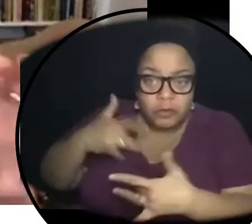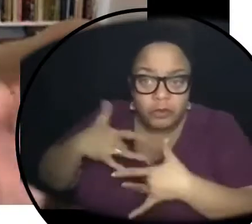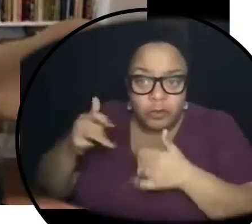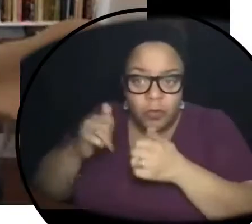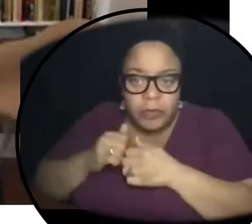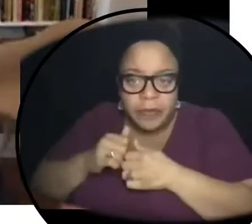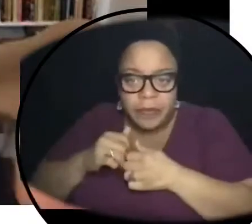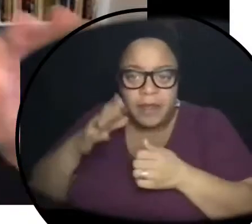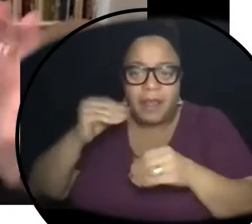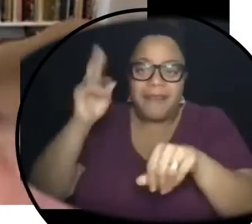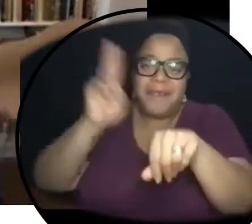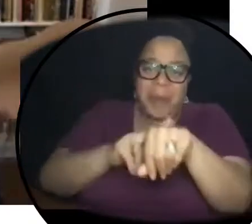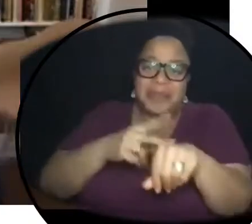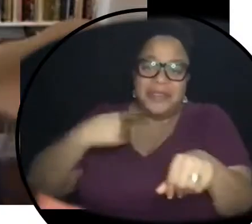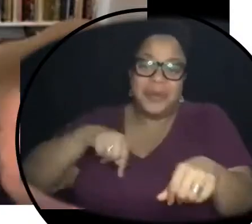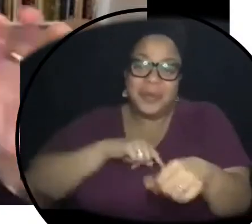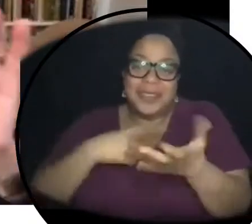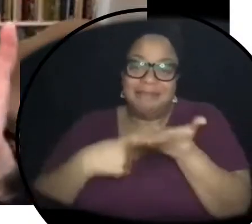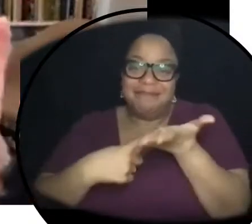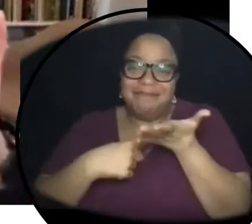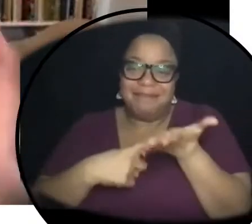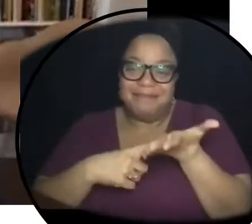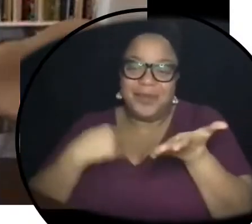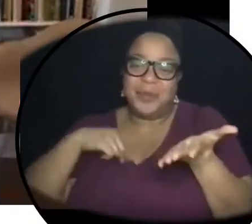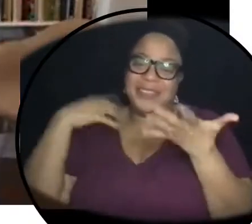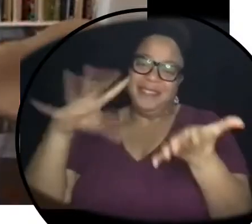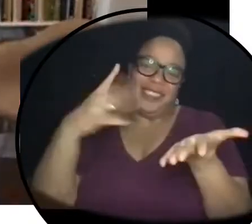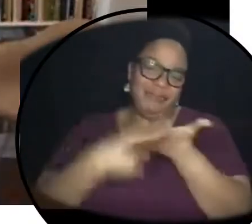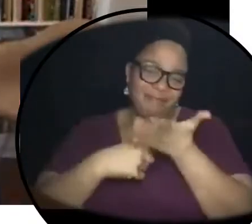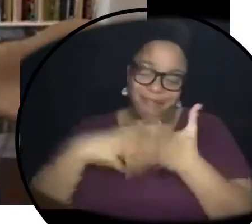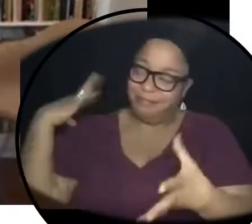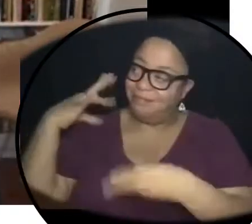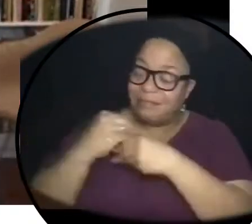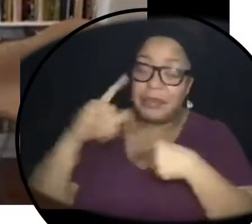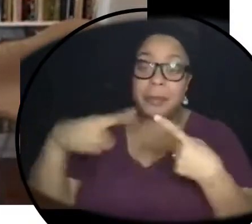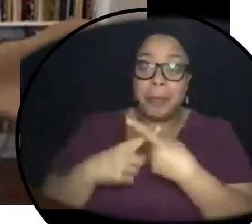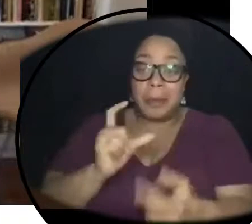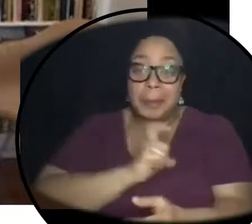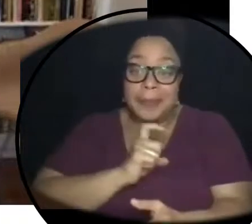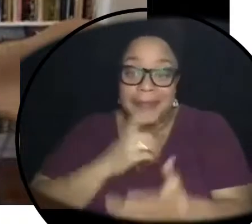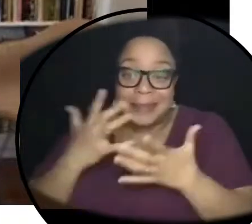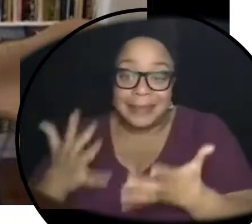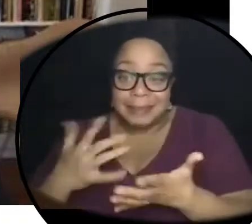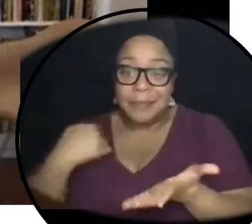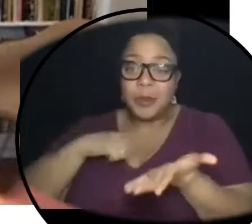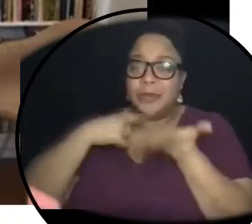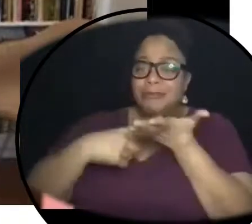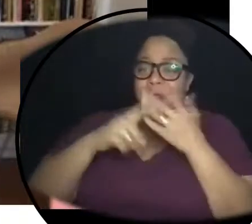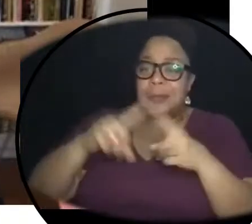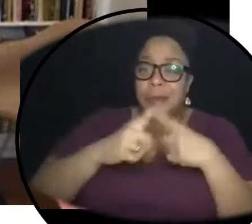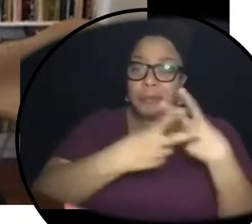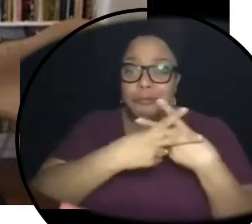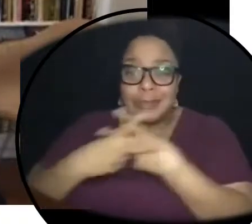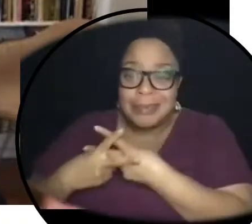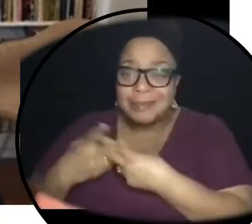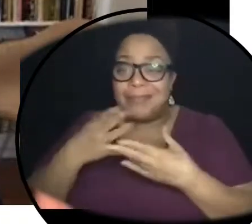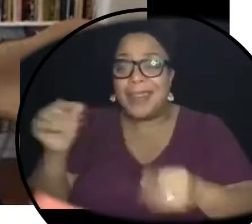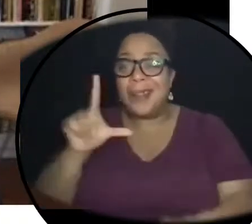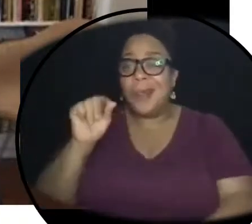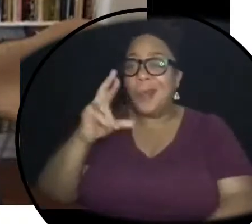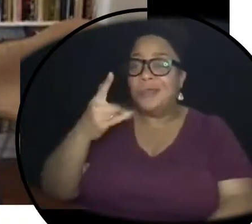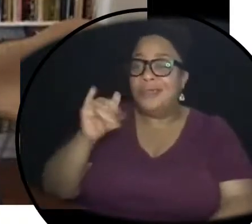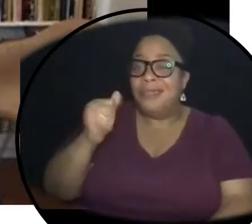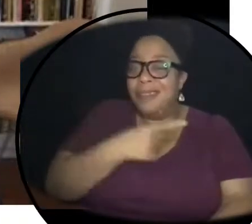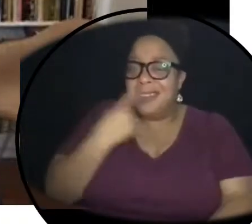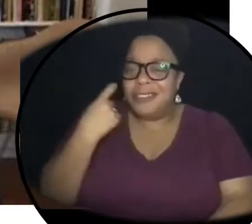profoundly influenced by heteropatriarchal ideologies, that we would have to say, well,